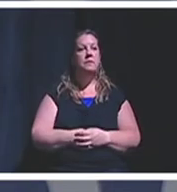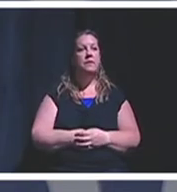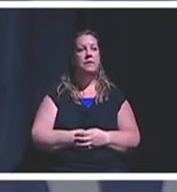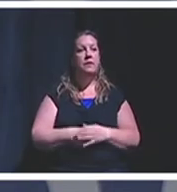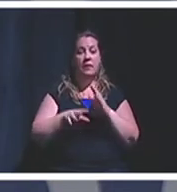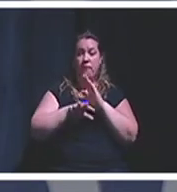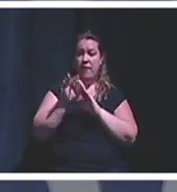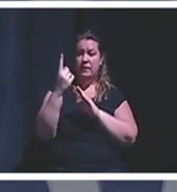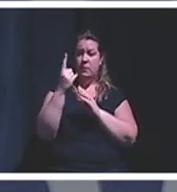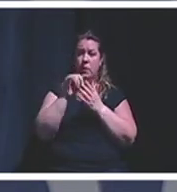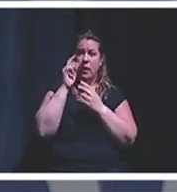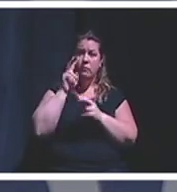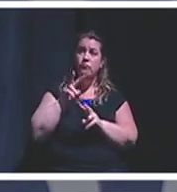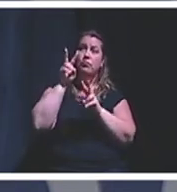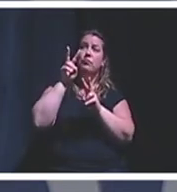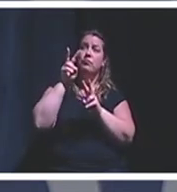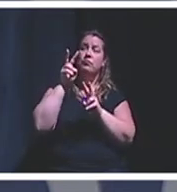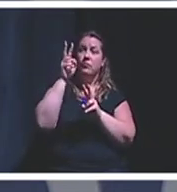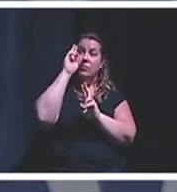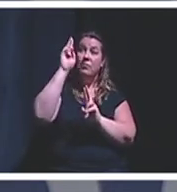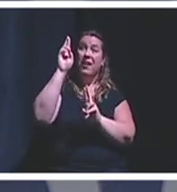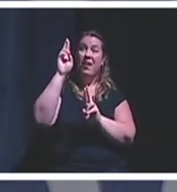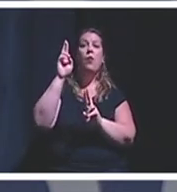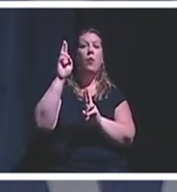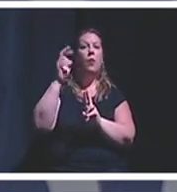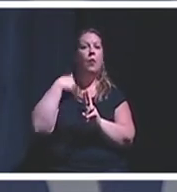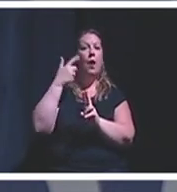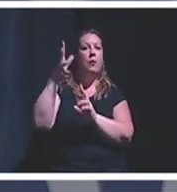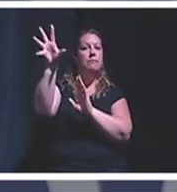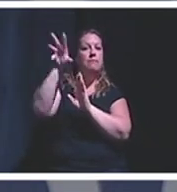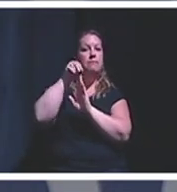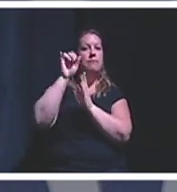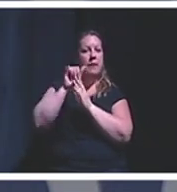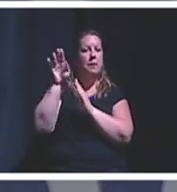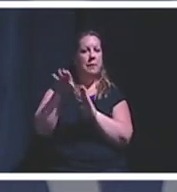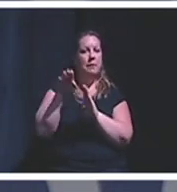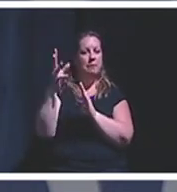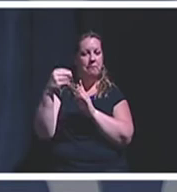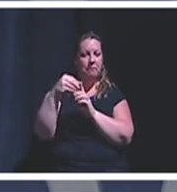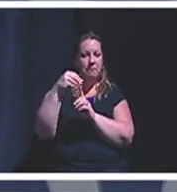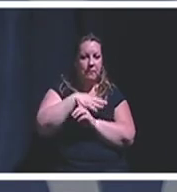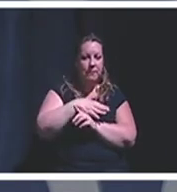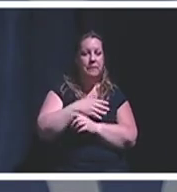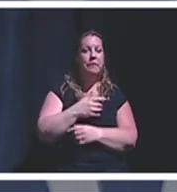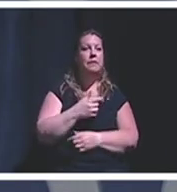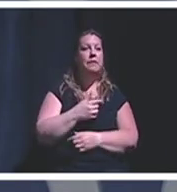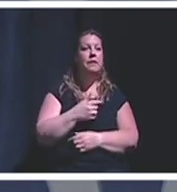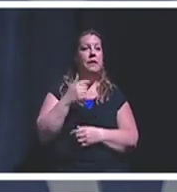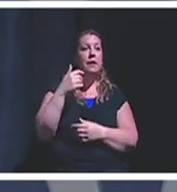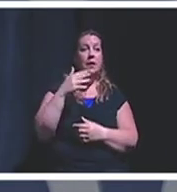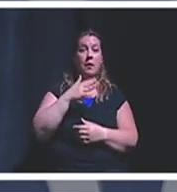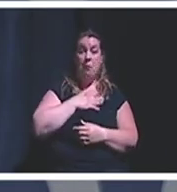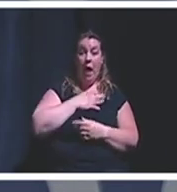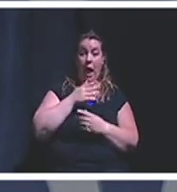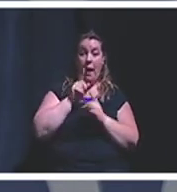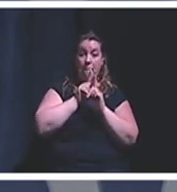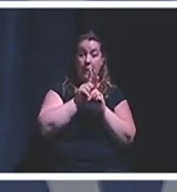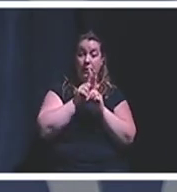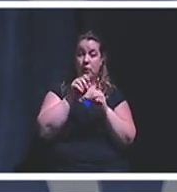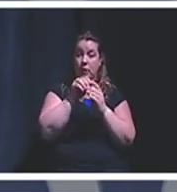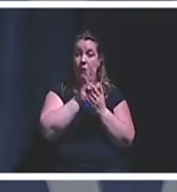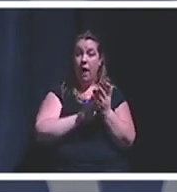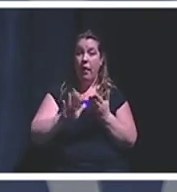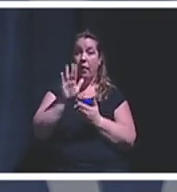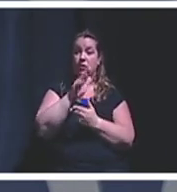emulate. My point is that you need mentors. My mentor in college was a trial lawyer. When I arrived at the